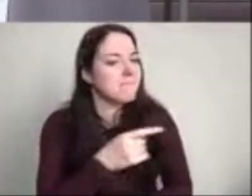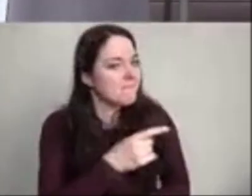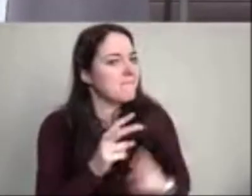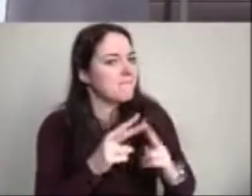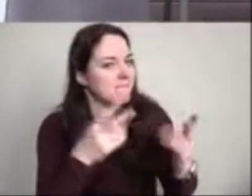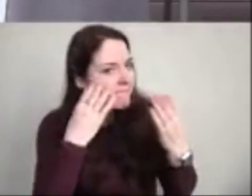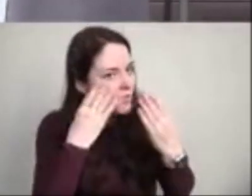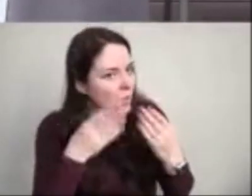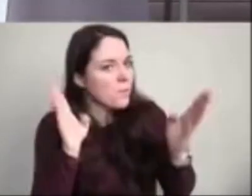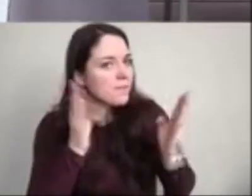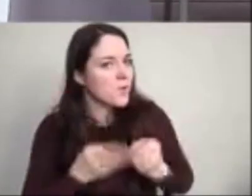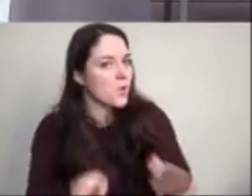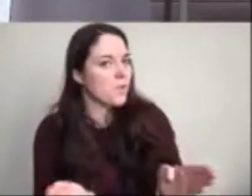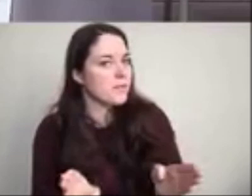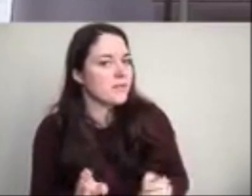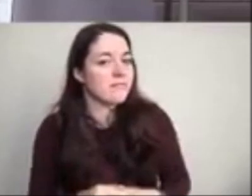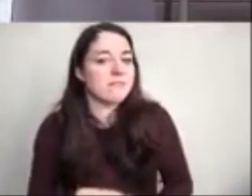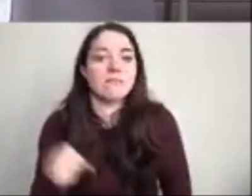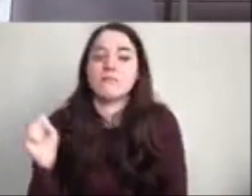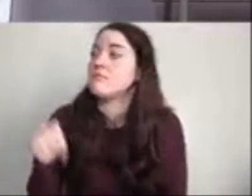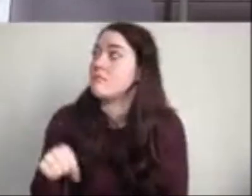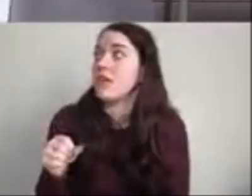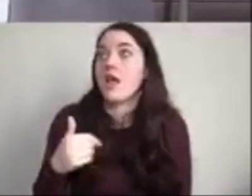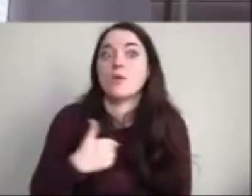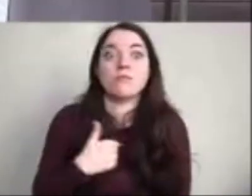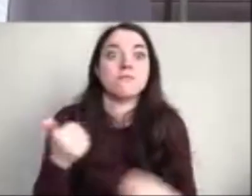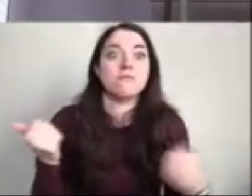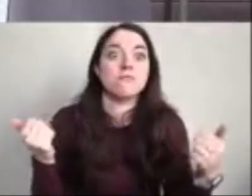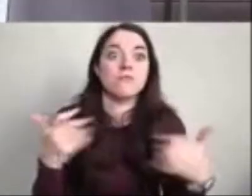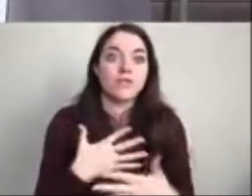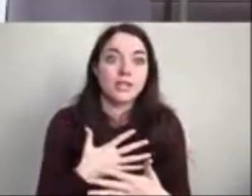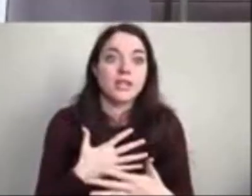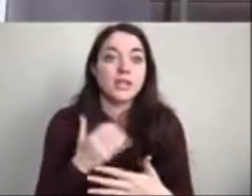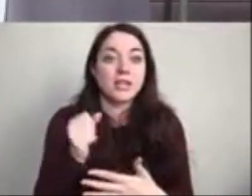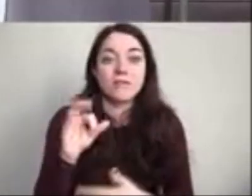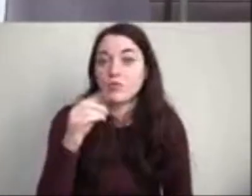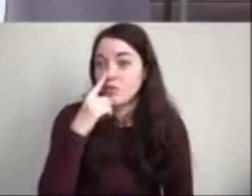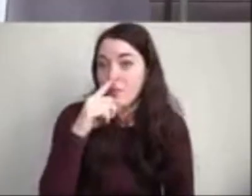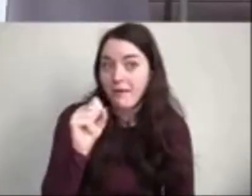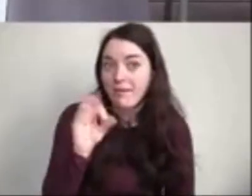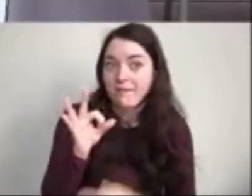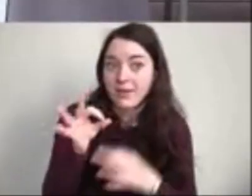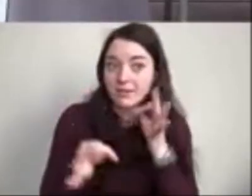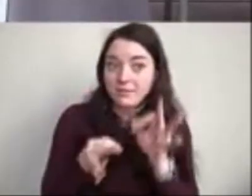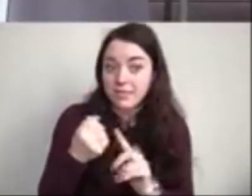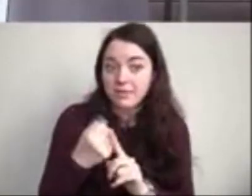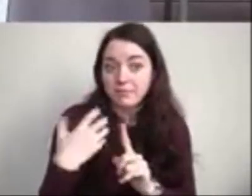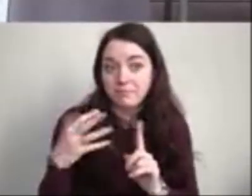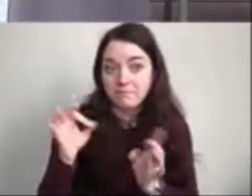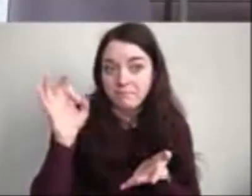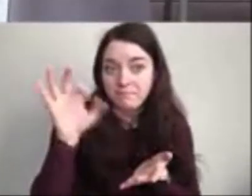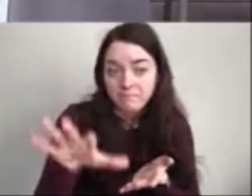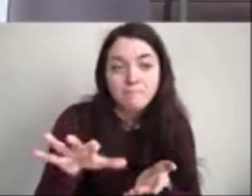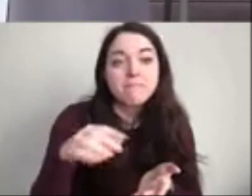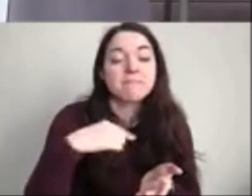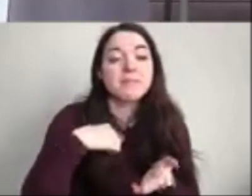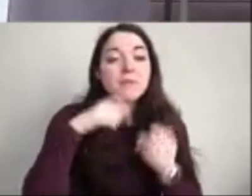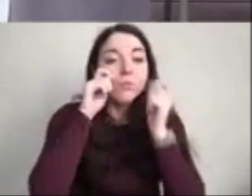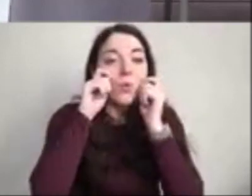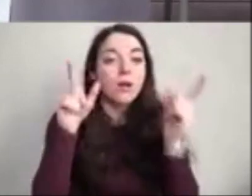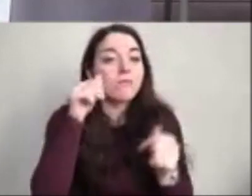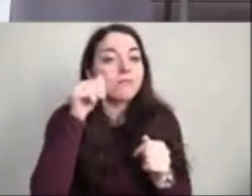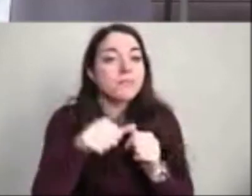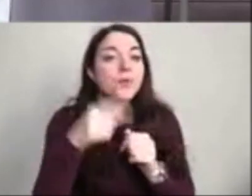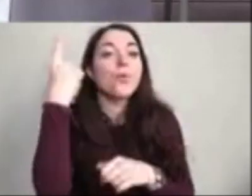Oh. Wow. So afraid, if you don't mind me sharing, very small. I woke up, I remember waking up